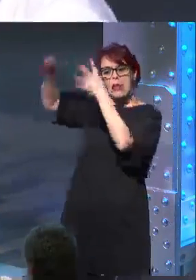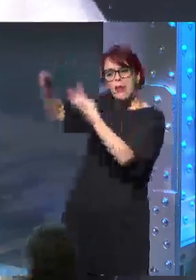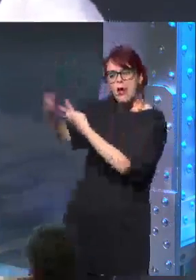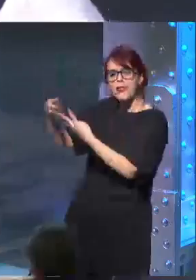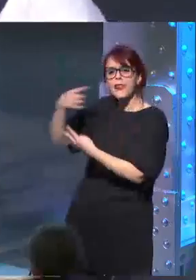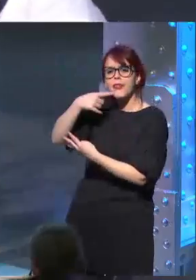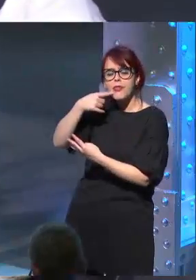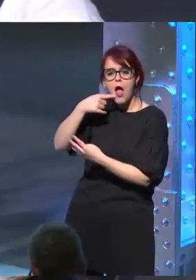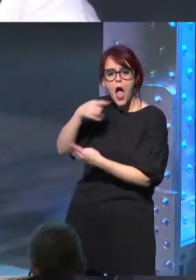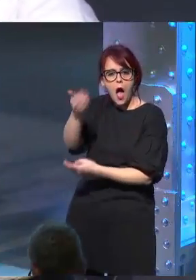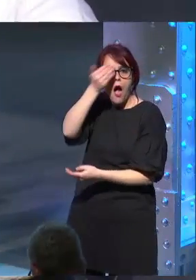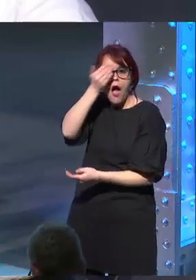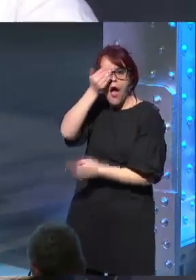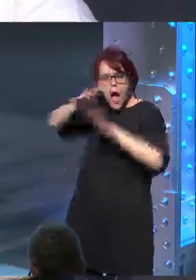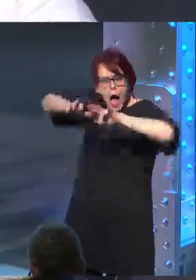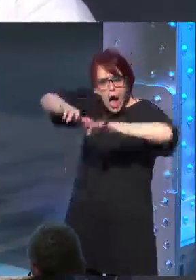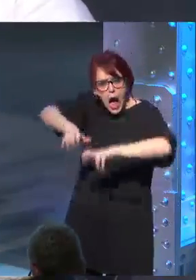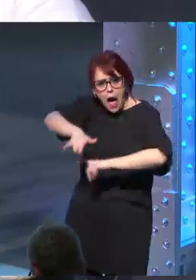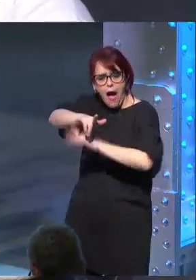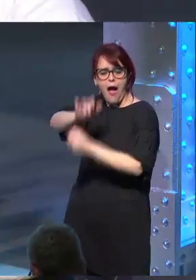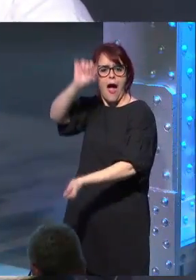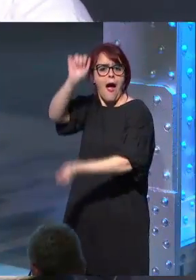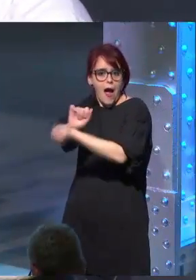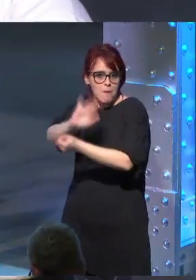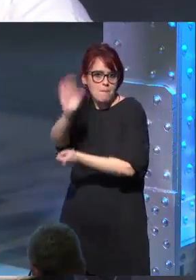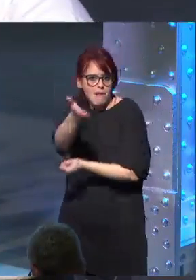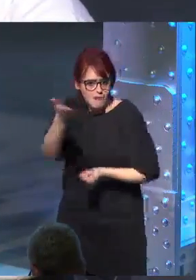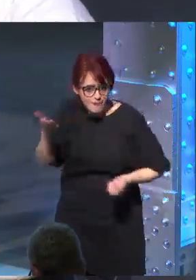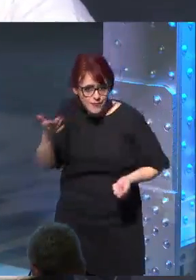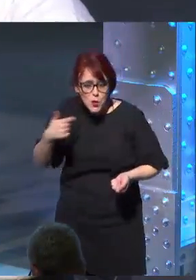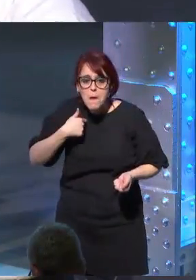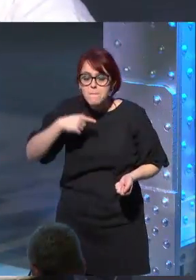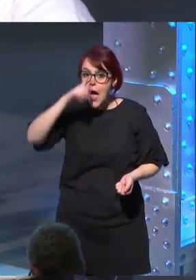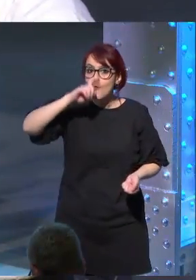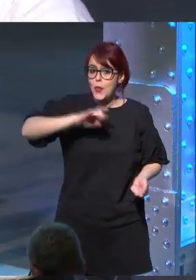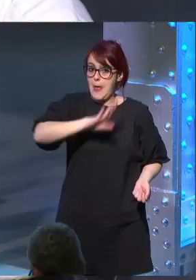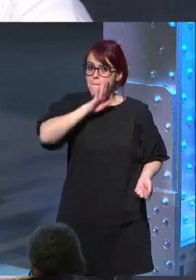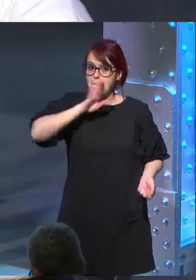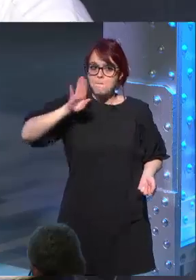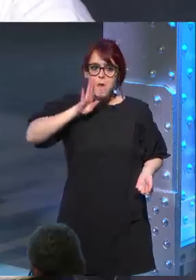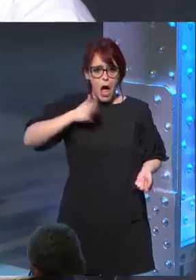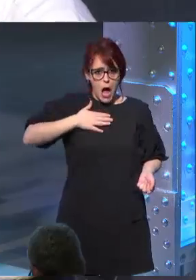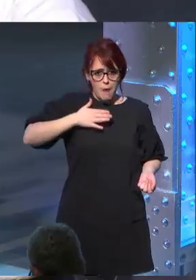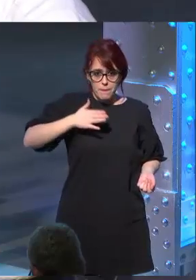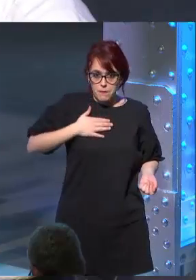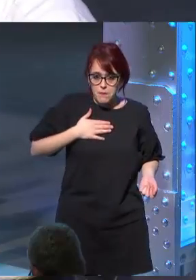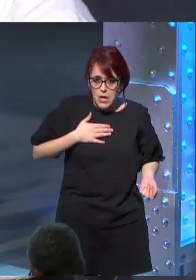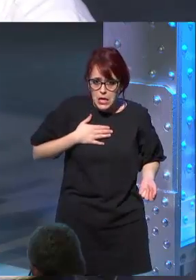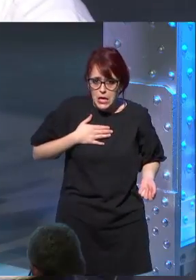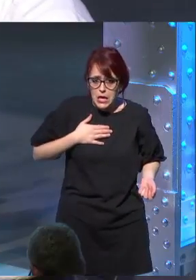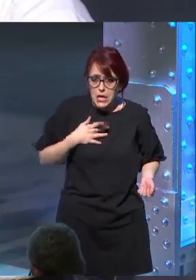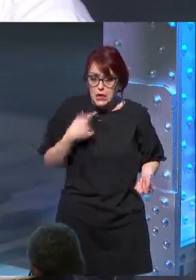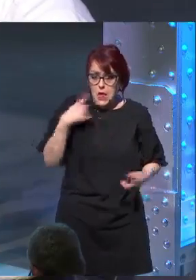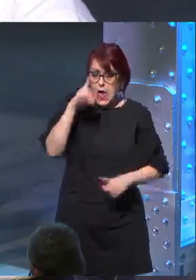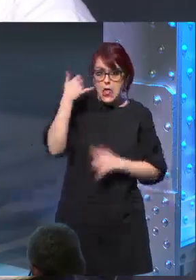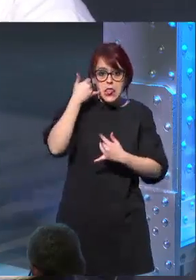we saw one of these news about these hackers that had been arrested or that had been committing crime on the internet,